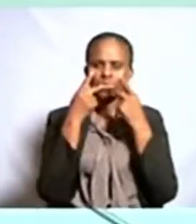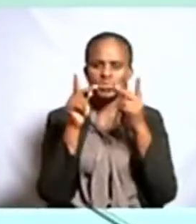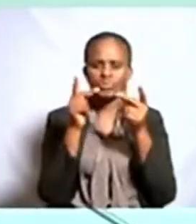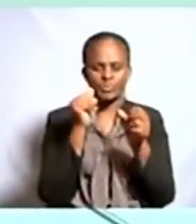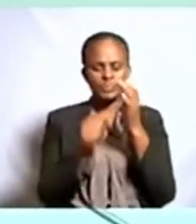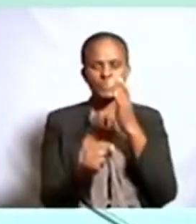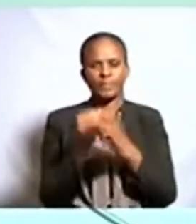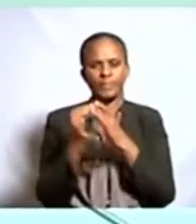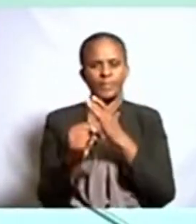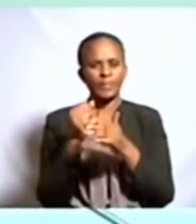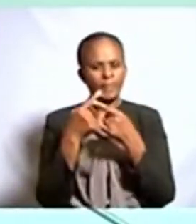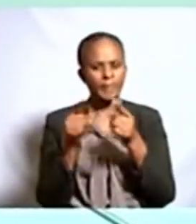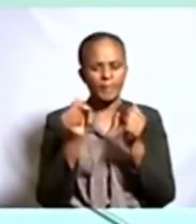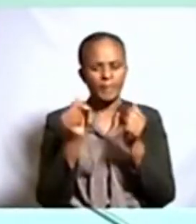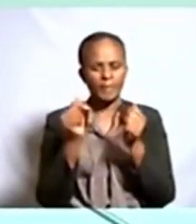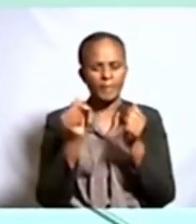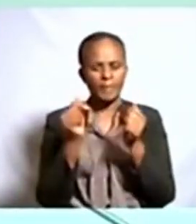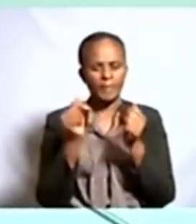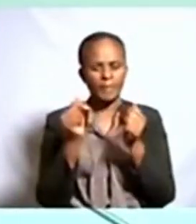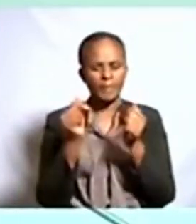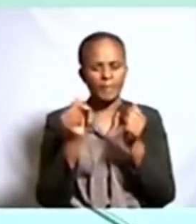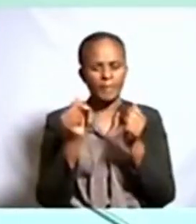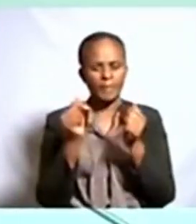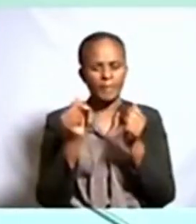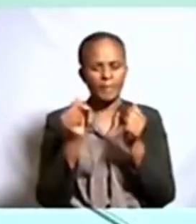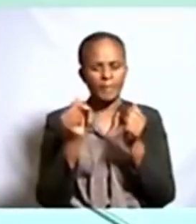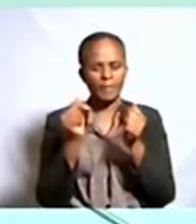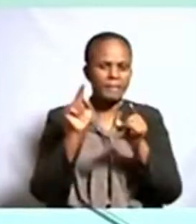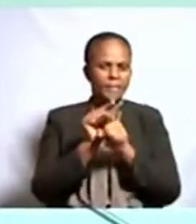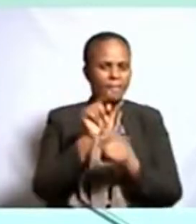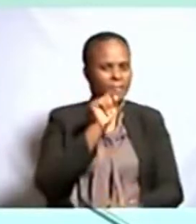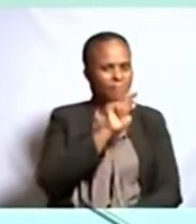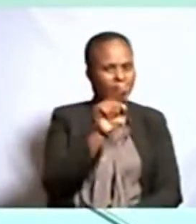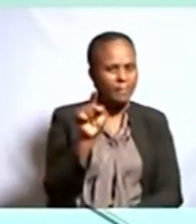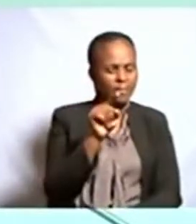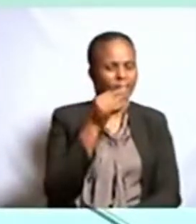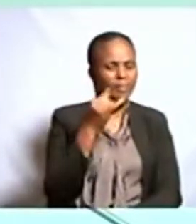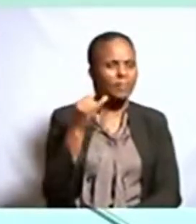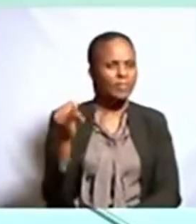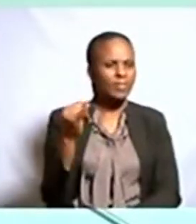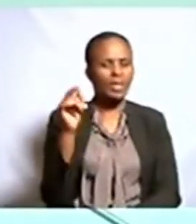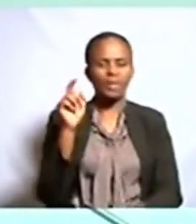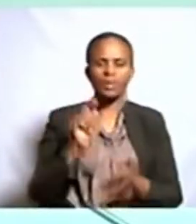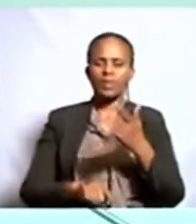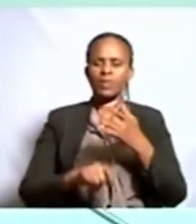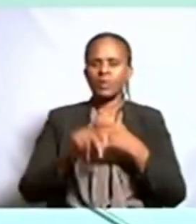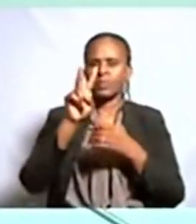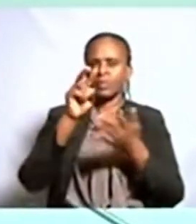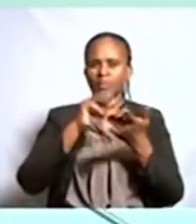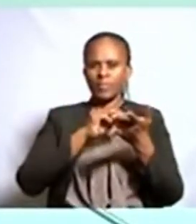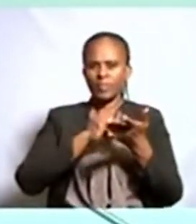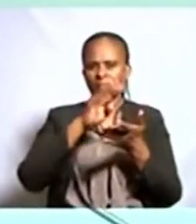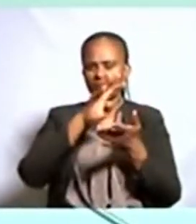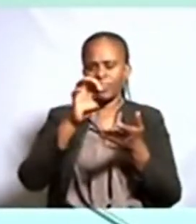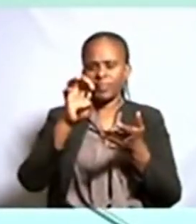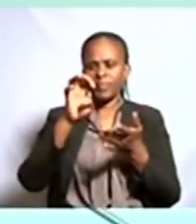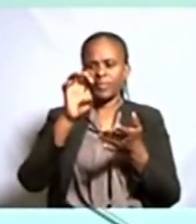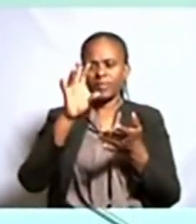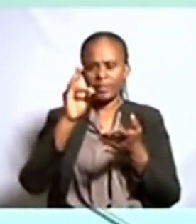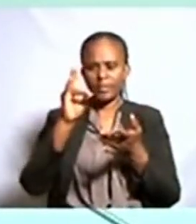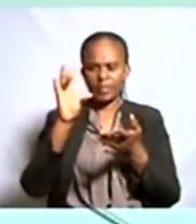stores. Contrary to the regulation, stores items costing